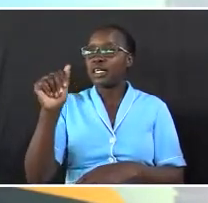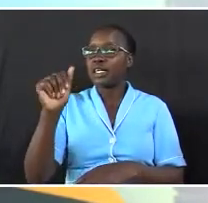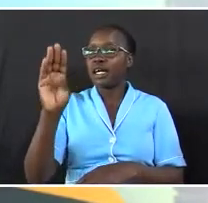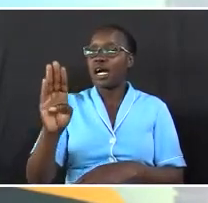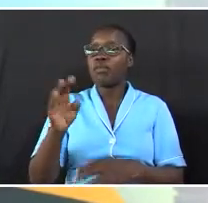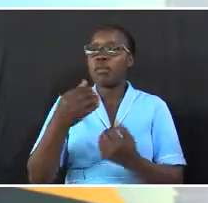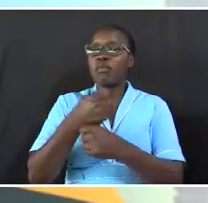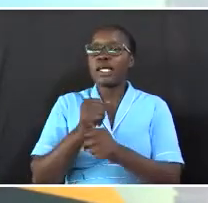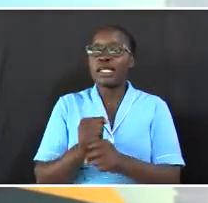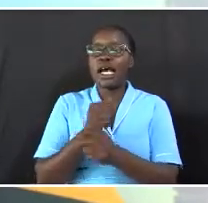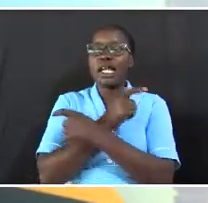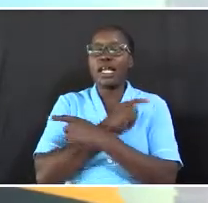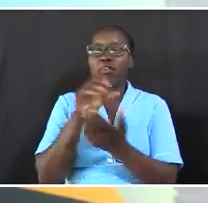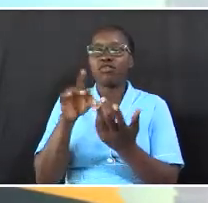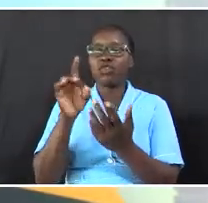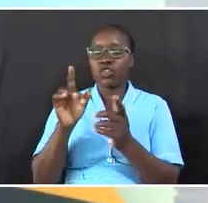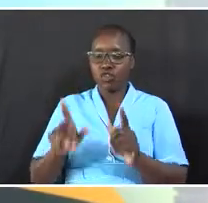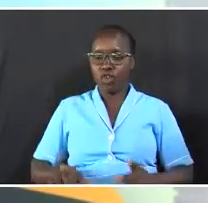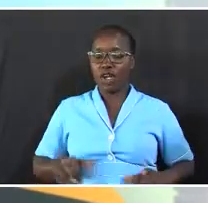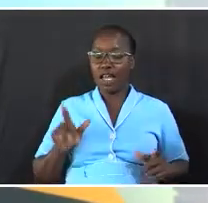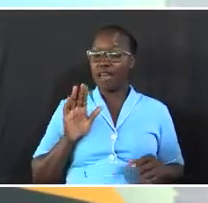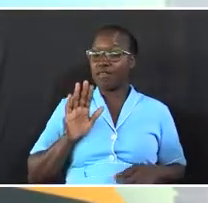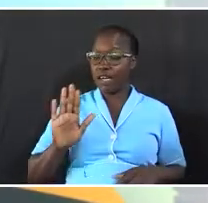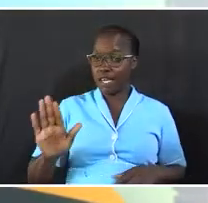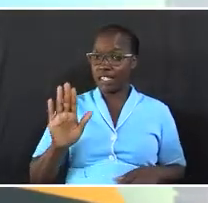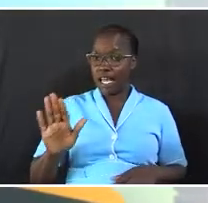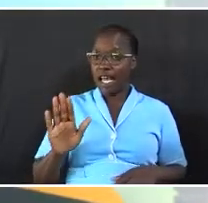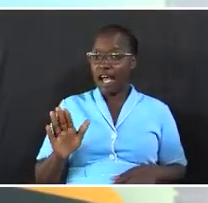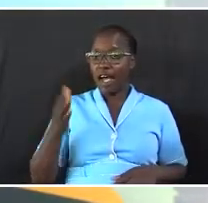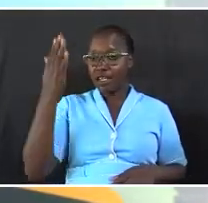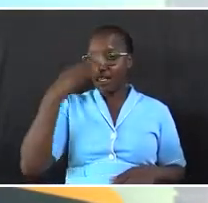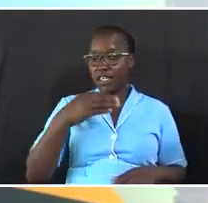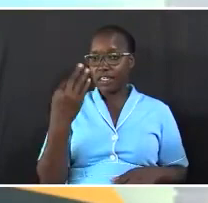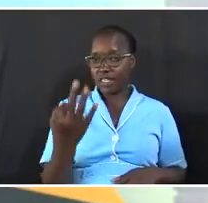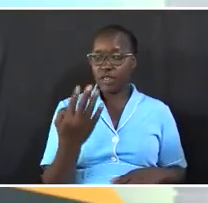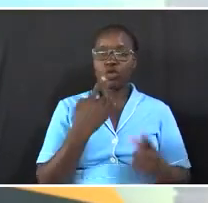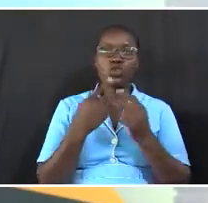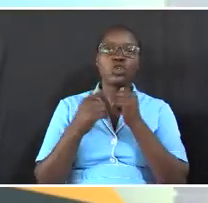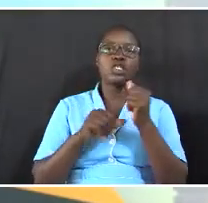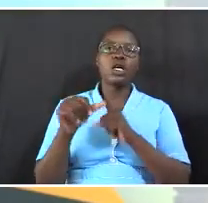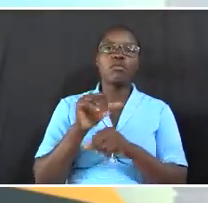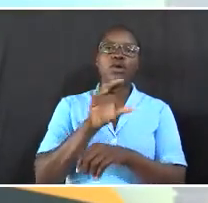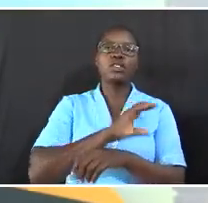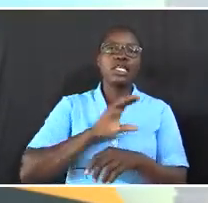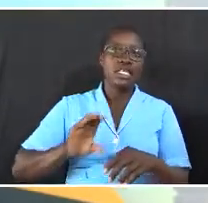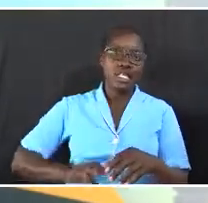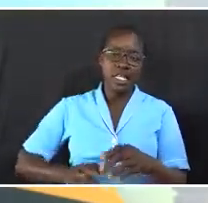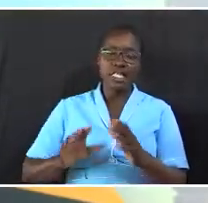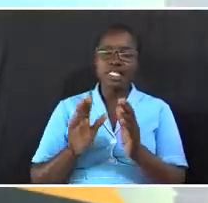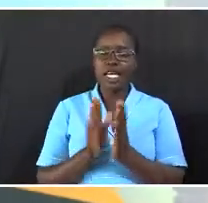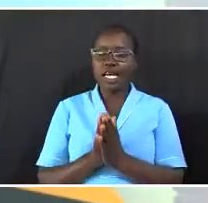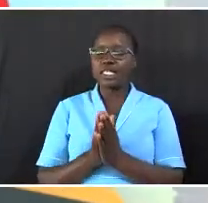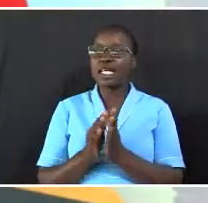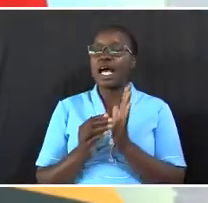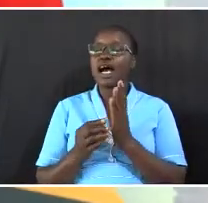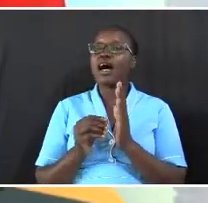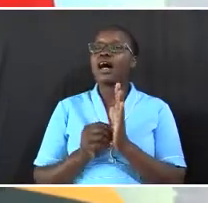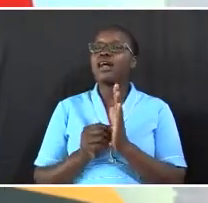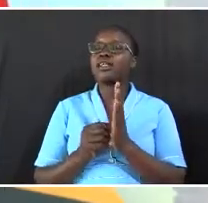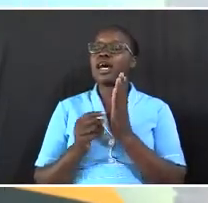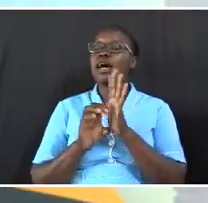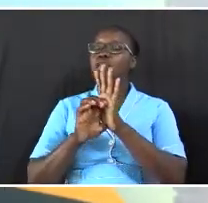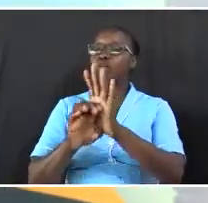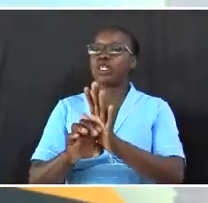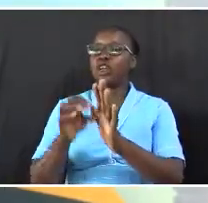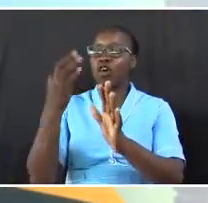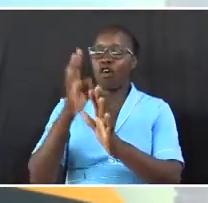love choice for her life. And on day three, we talked about Christ as a model of love.